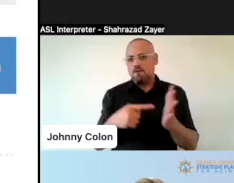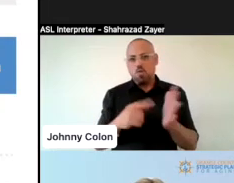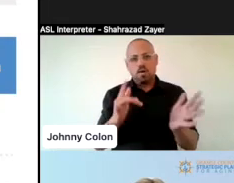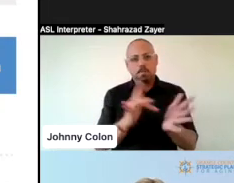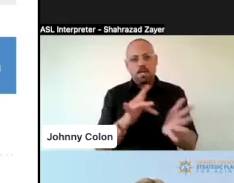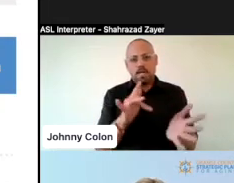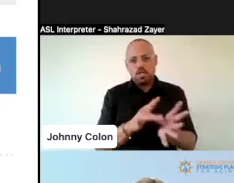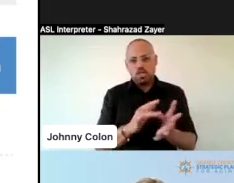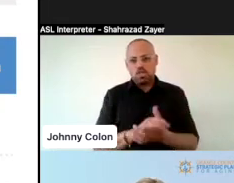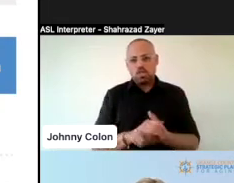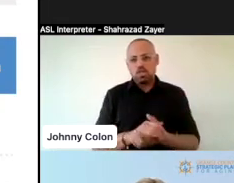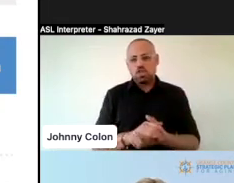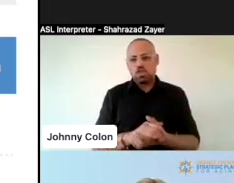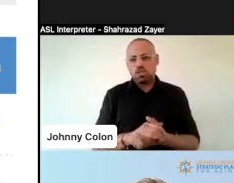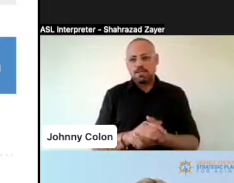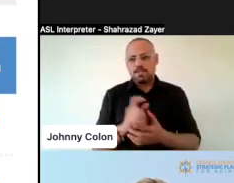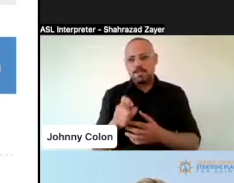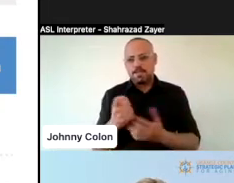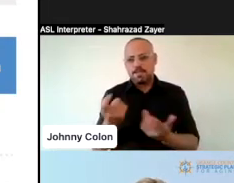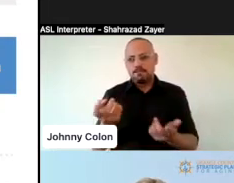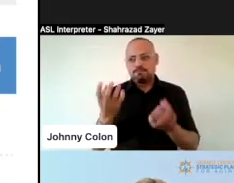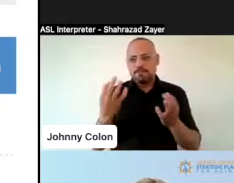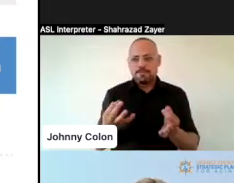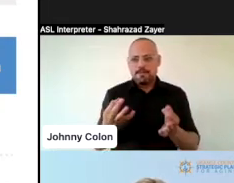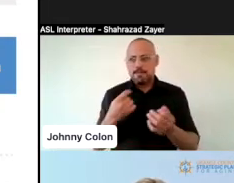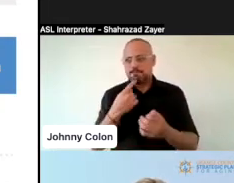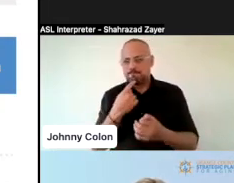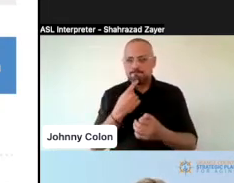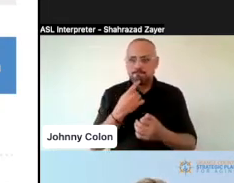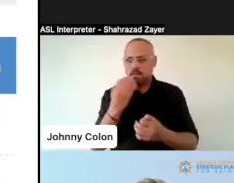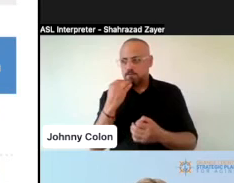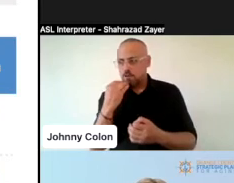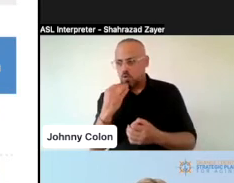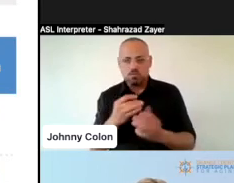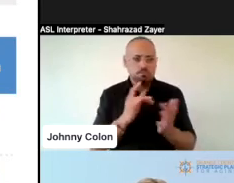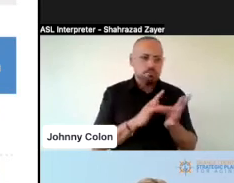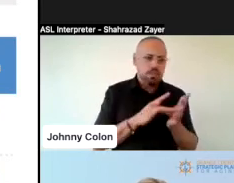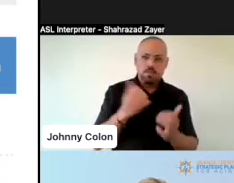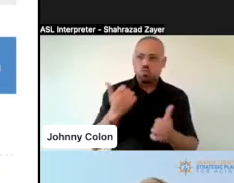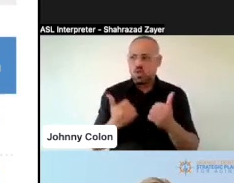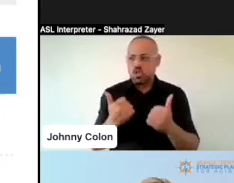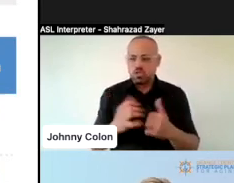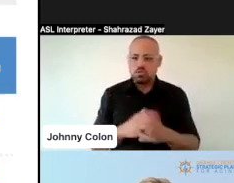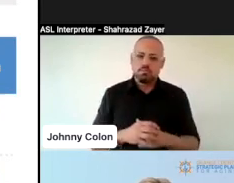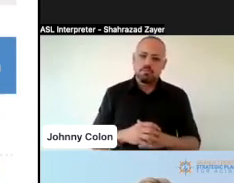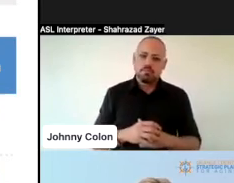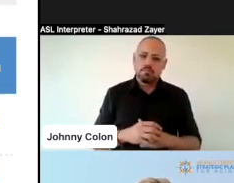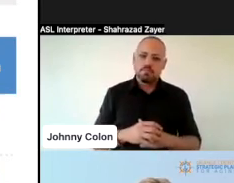medications and have to trade off between food and medicine.